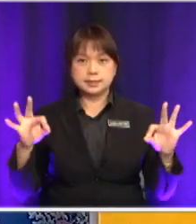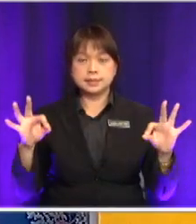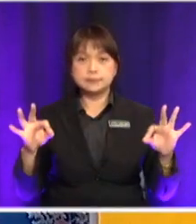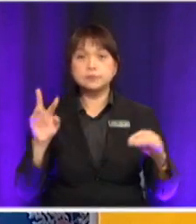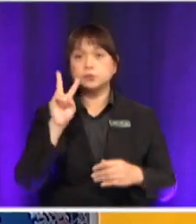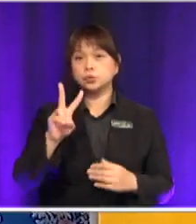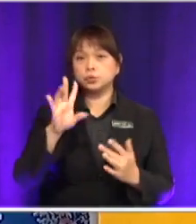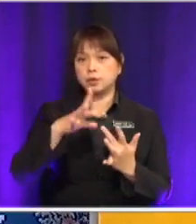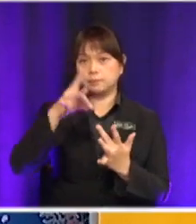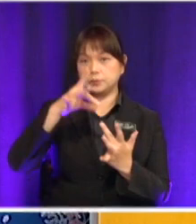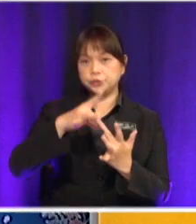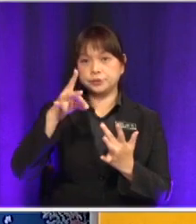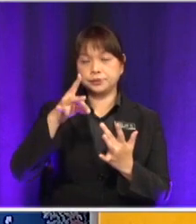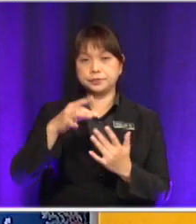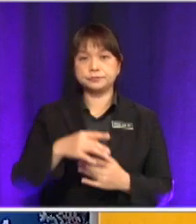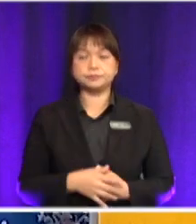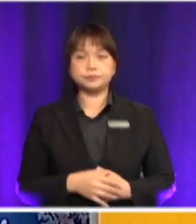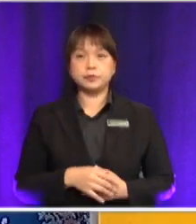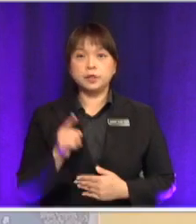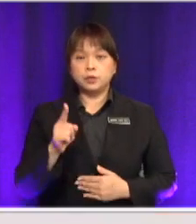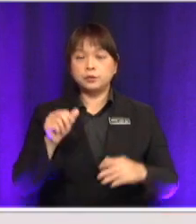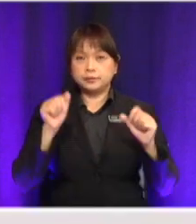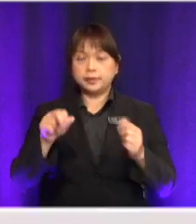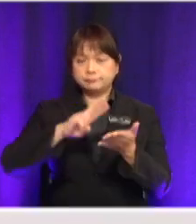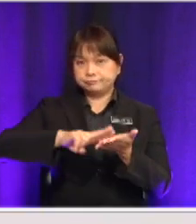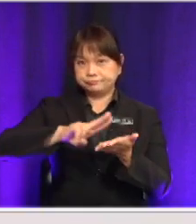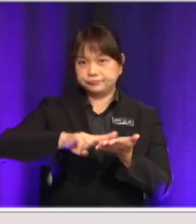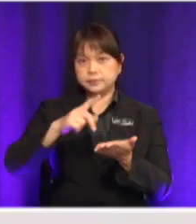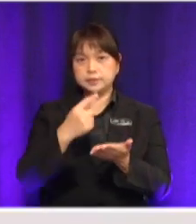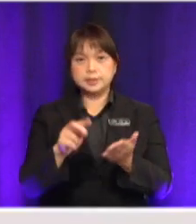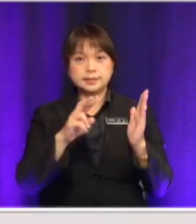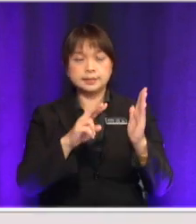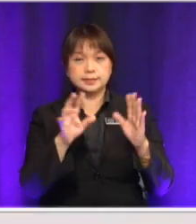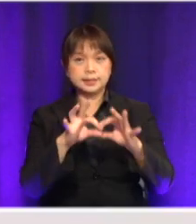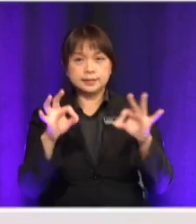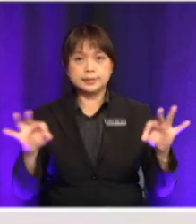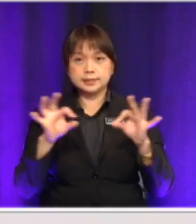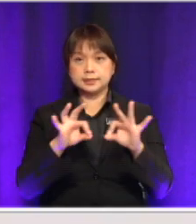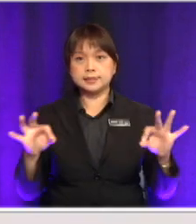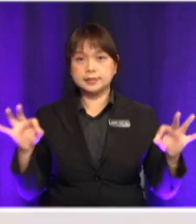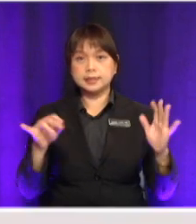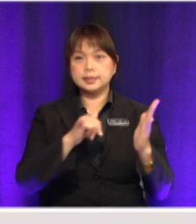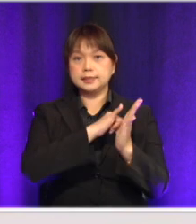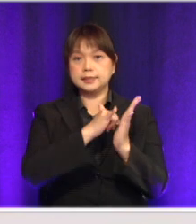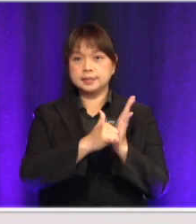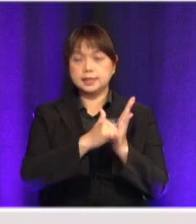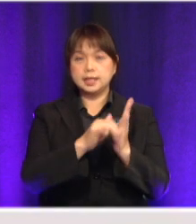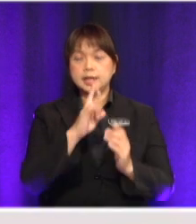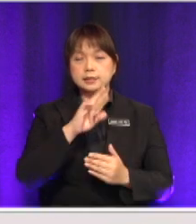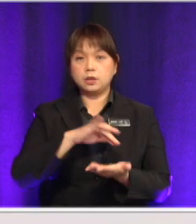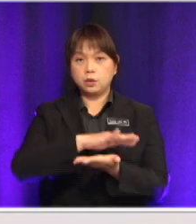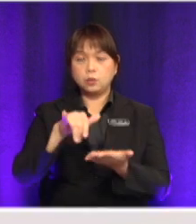are given there. They are going to read the sentences. These are all words that they have already read. This is just